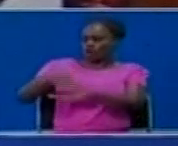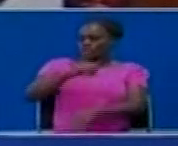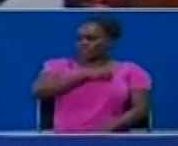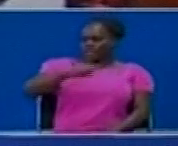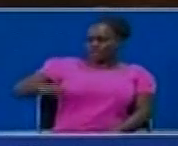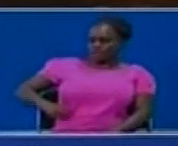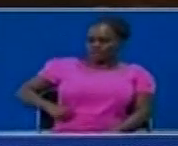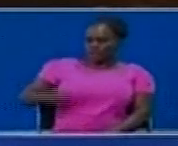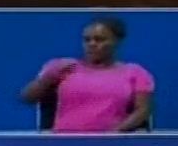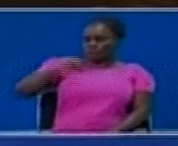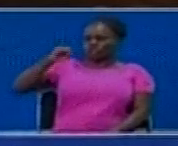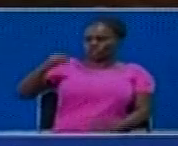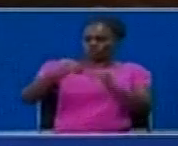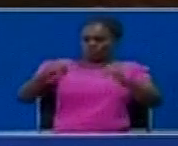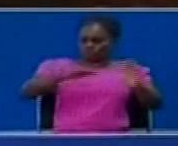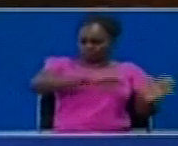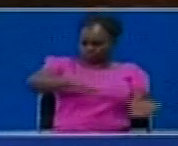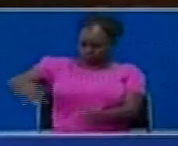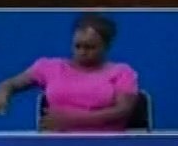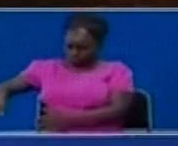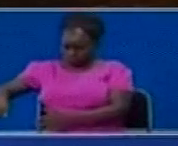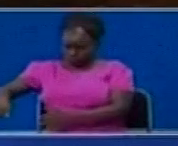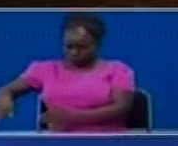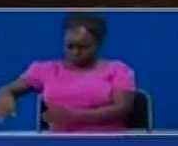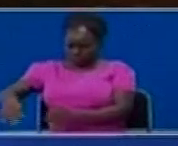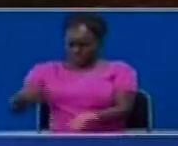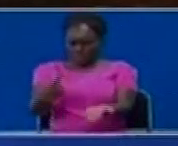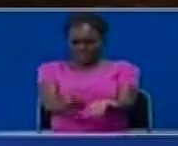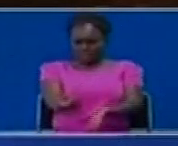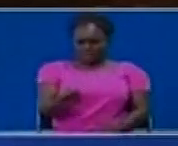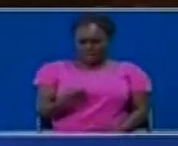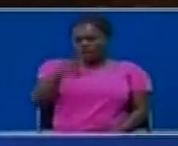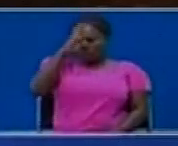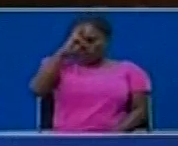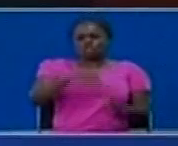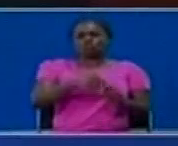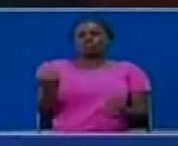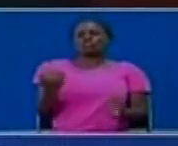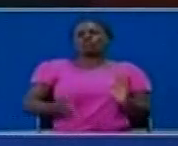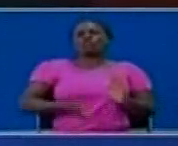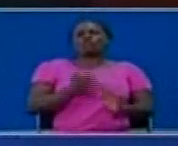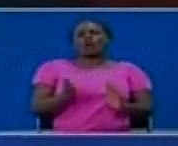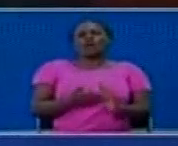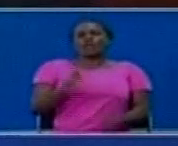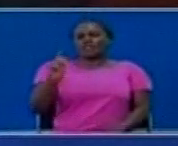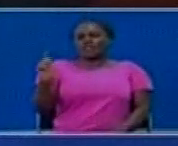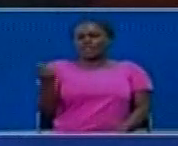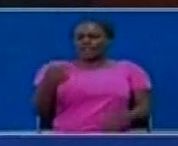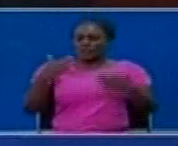put aside their political differences and ganged up to demand that the police be withdrawn. All Kenyans